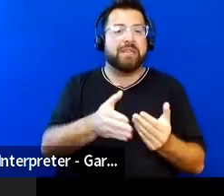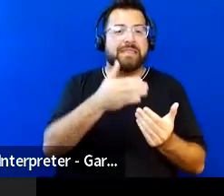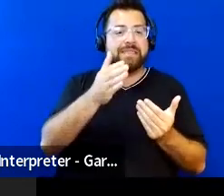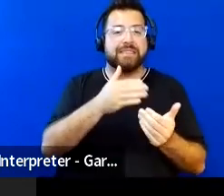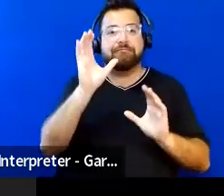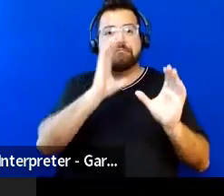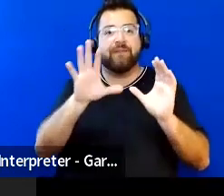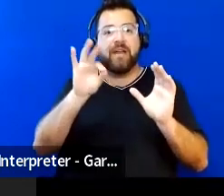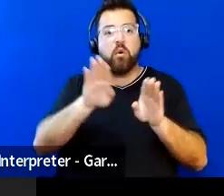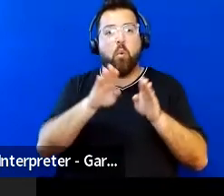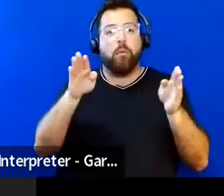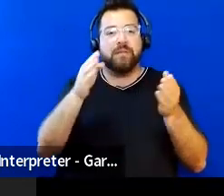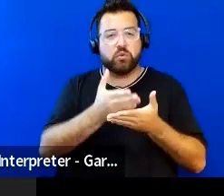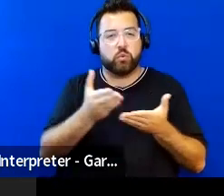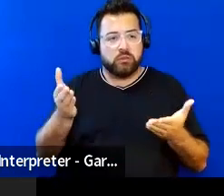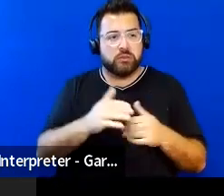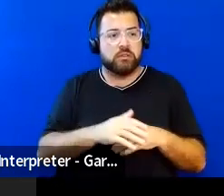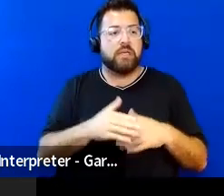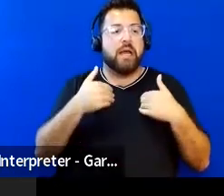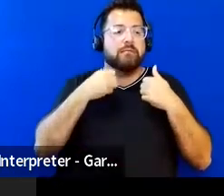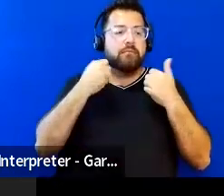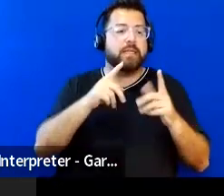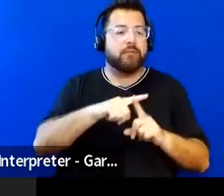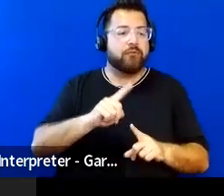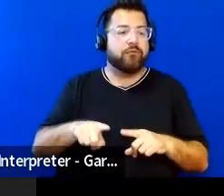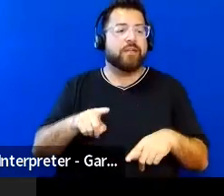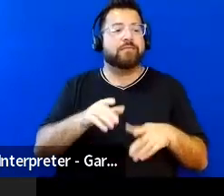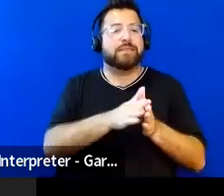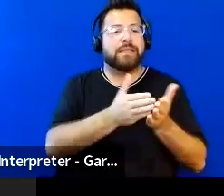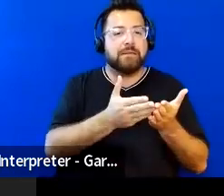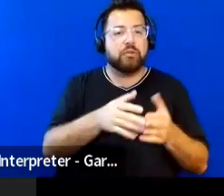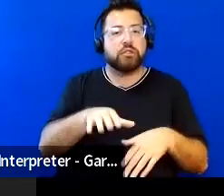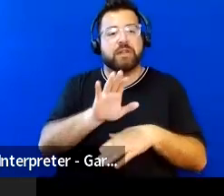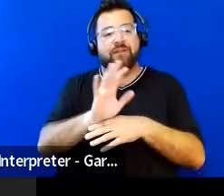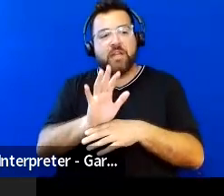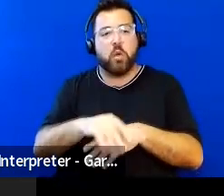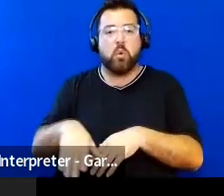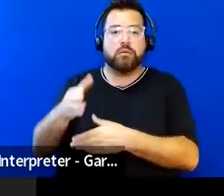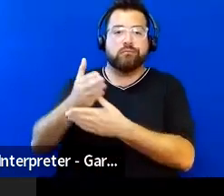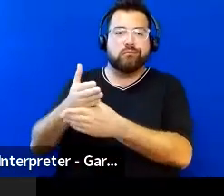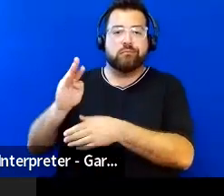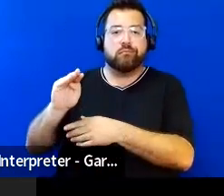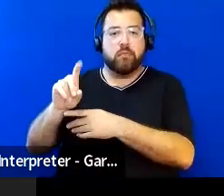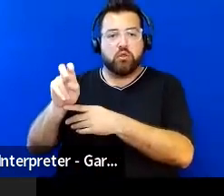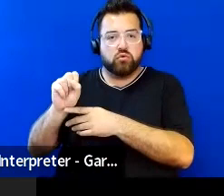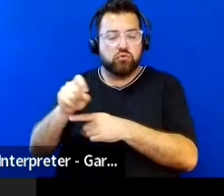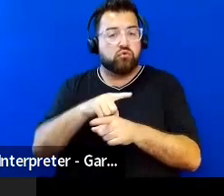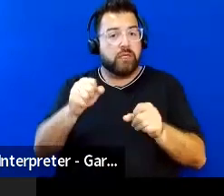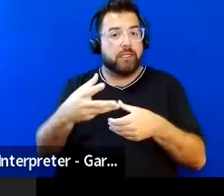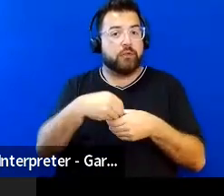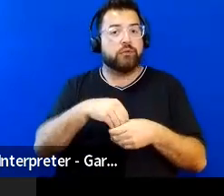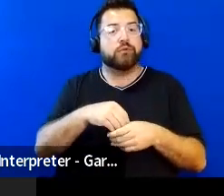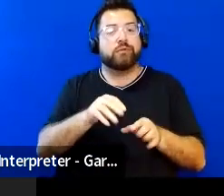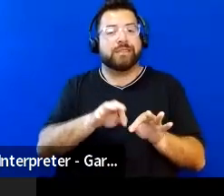sources, textbook videos, and modules. You can use keywords related to your course. It's